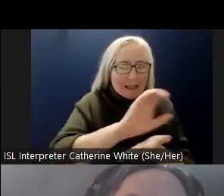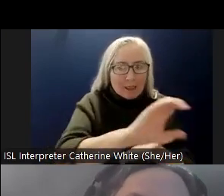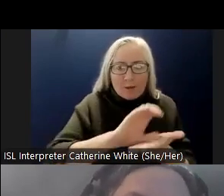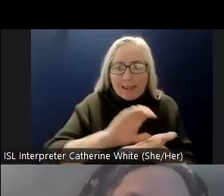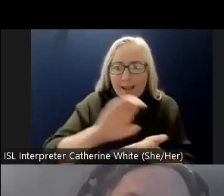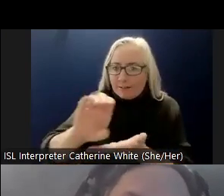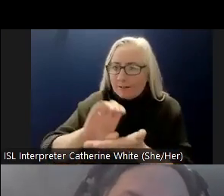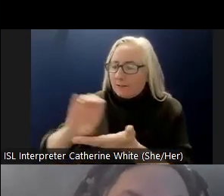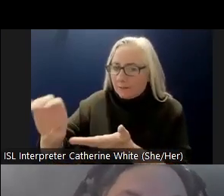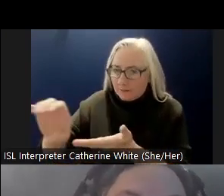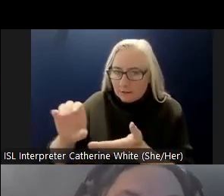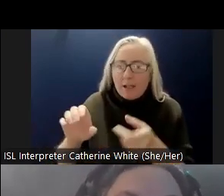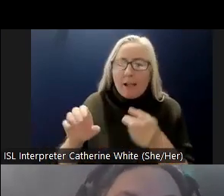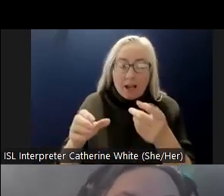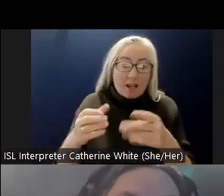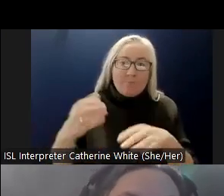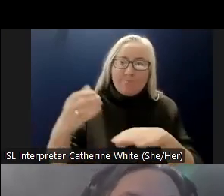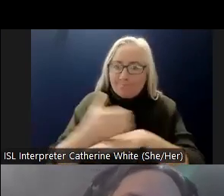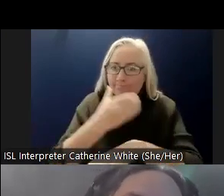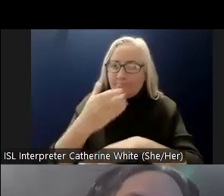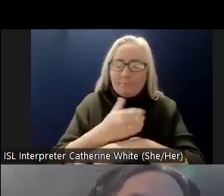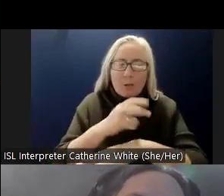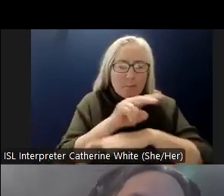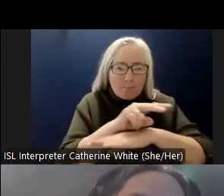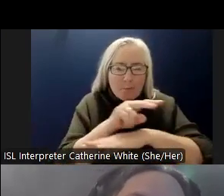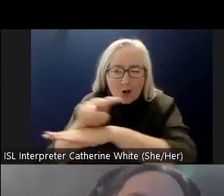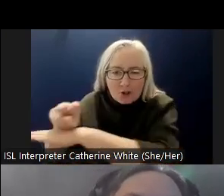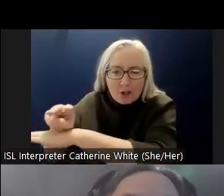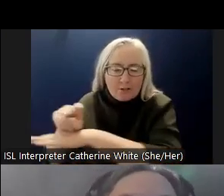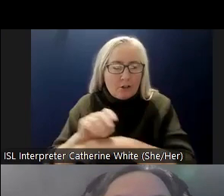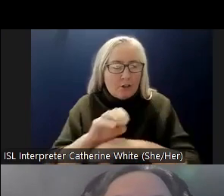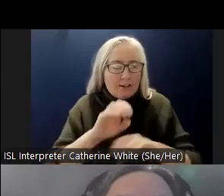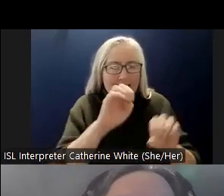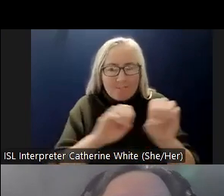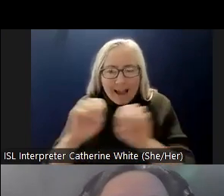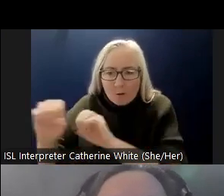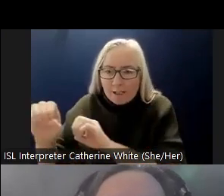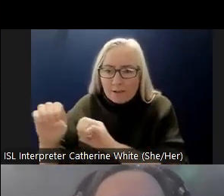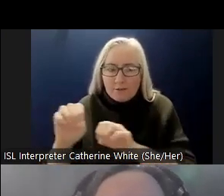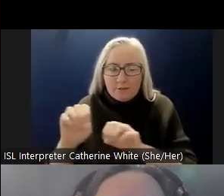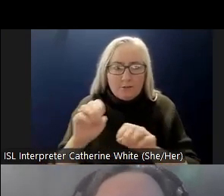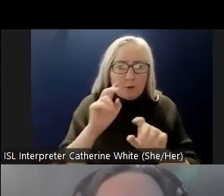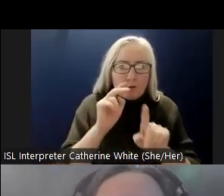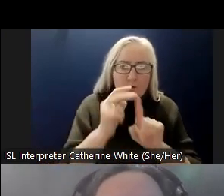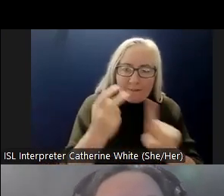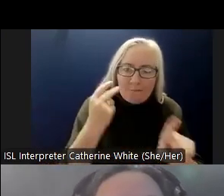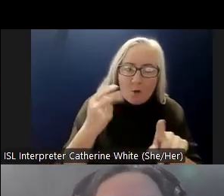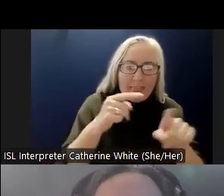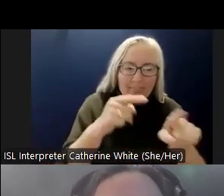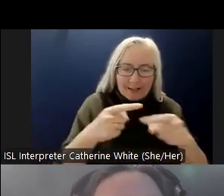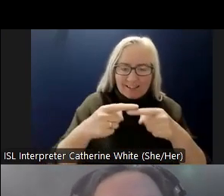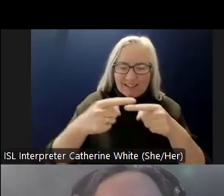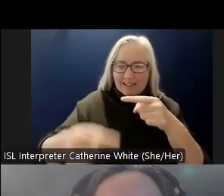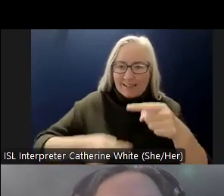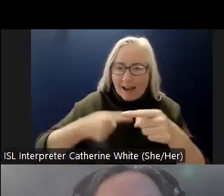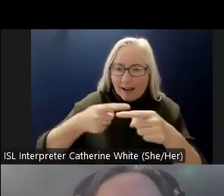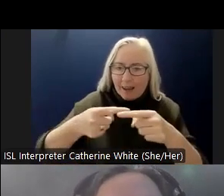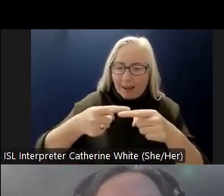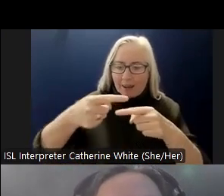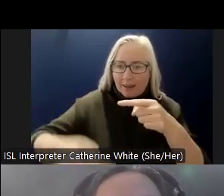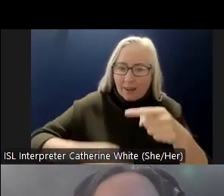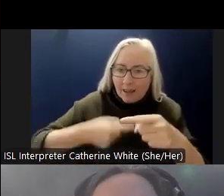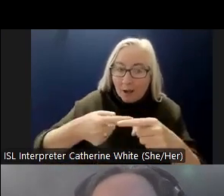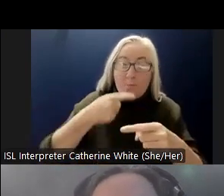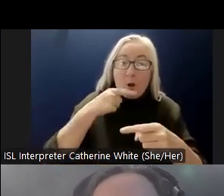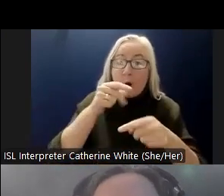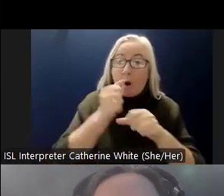there's constantly monitoring and evaluating, review, and this will be a cycle over time, all very much in